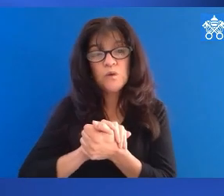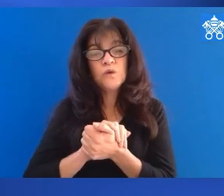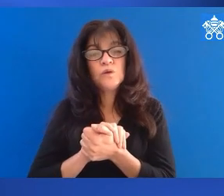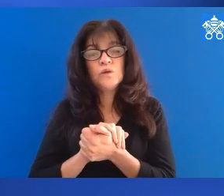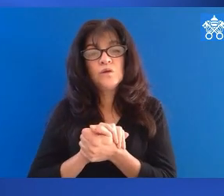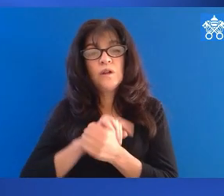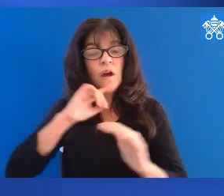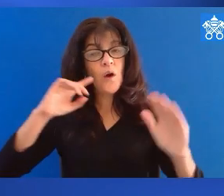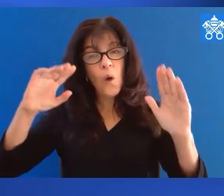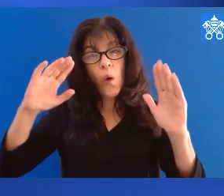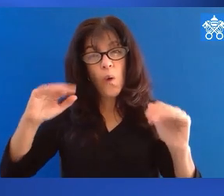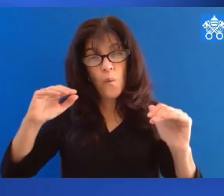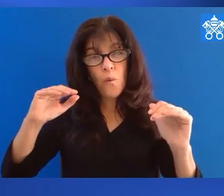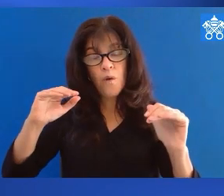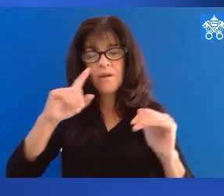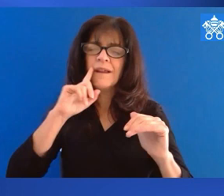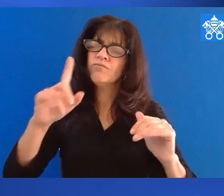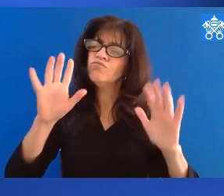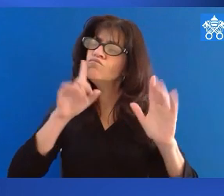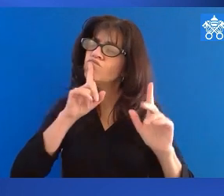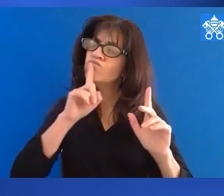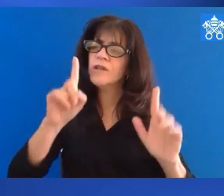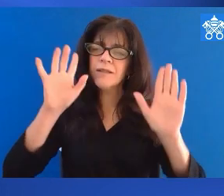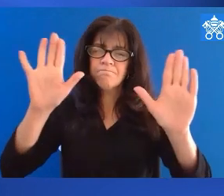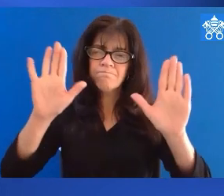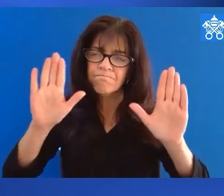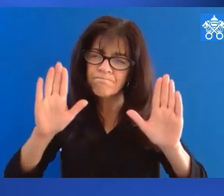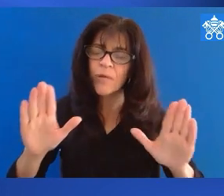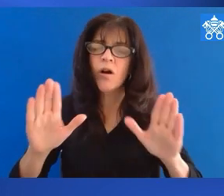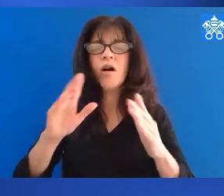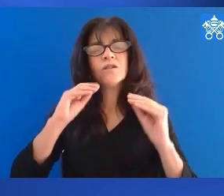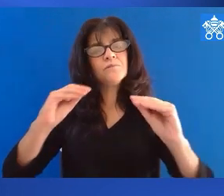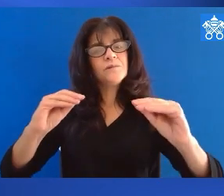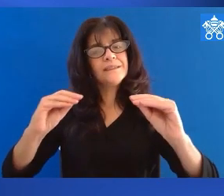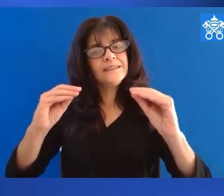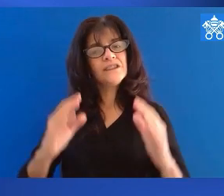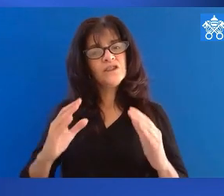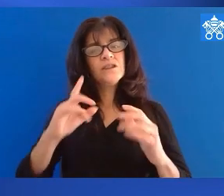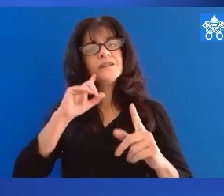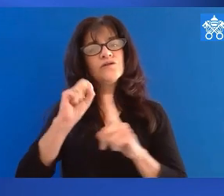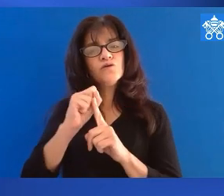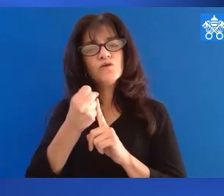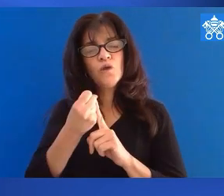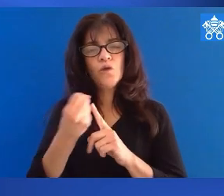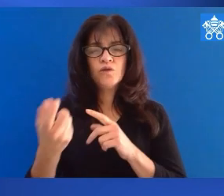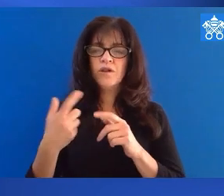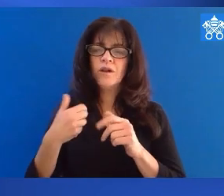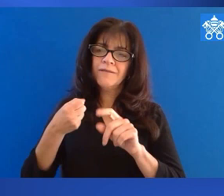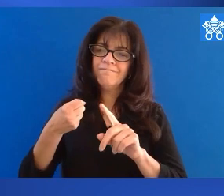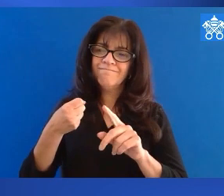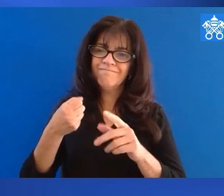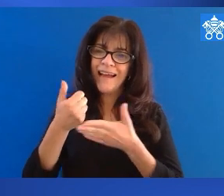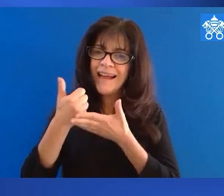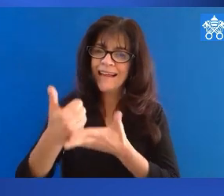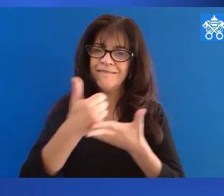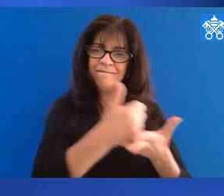and hope their remarkable educational and social contribution